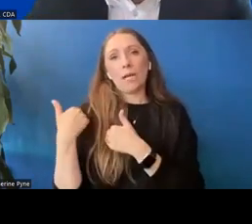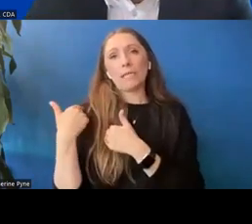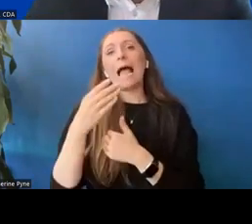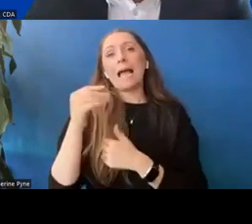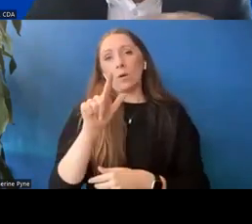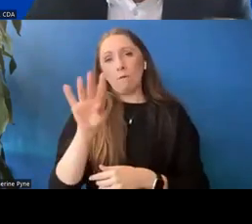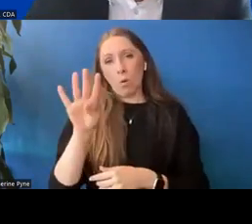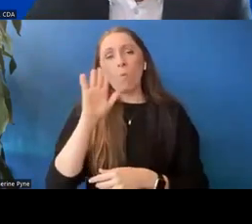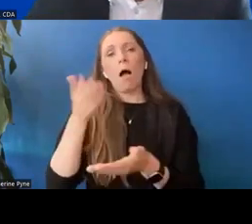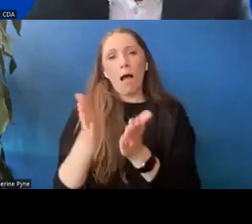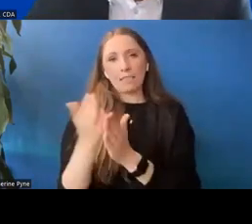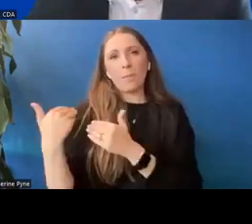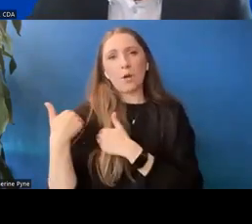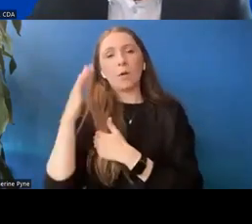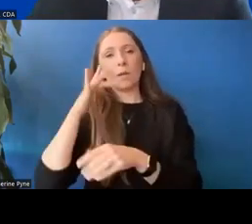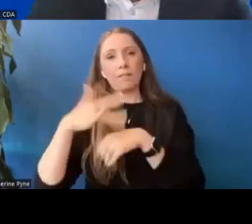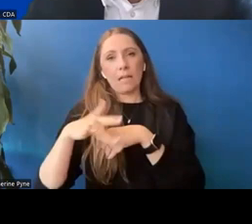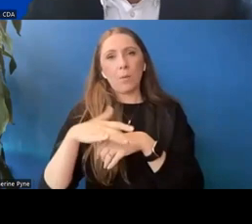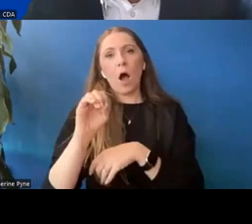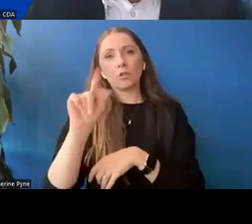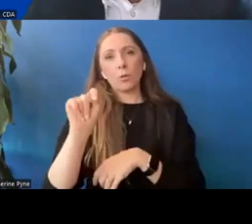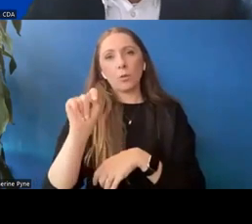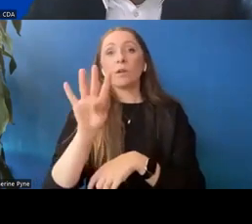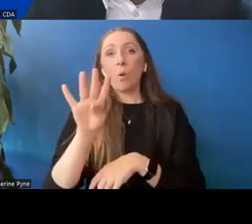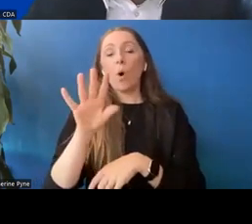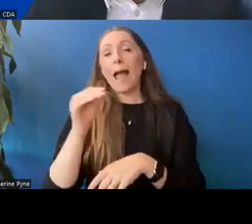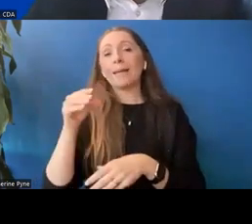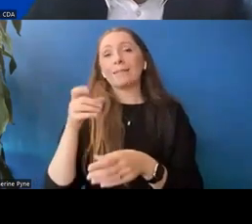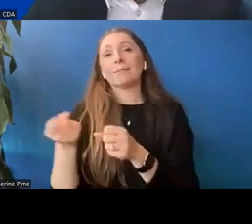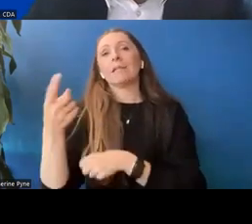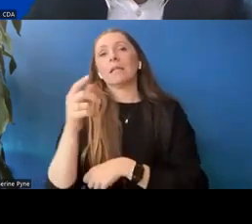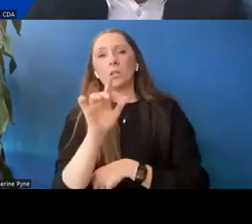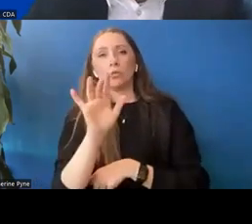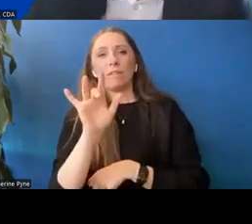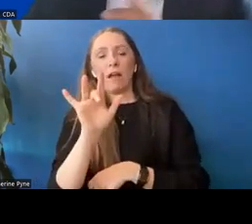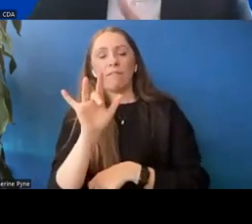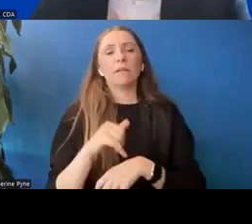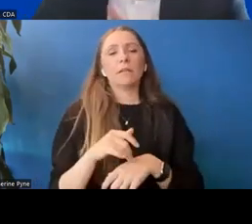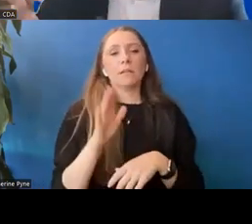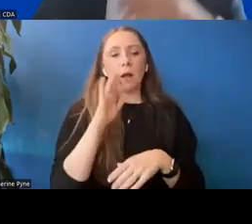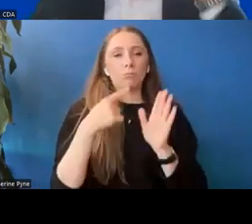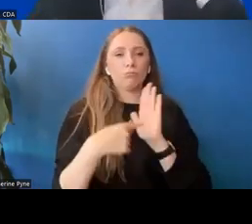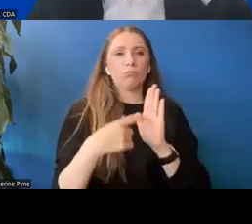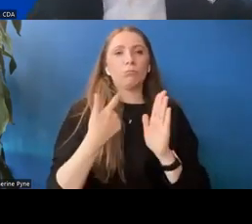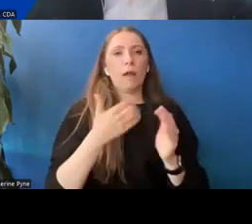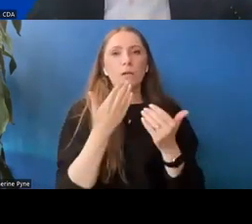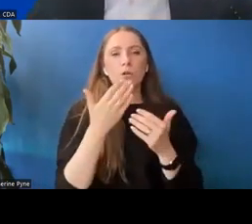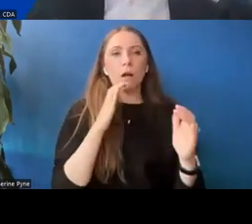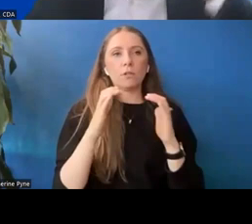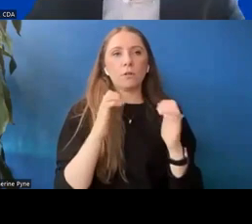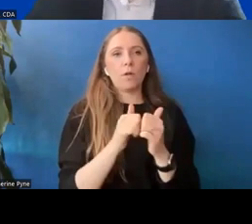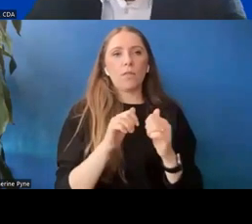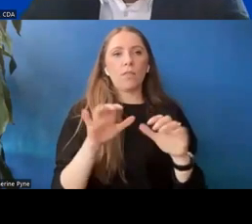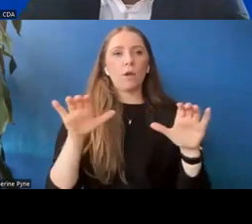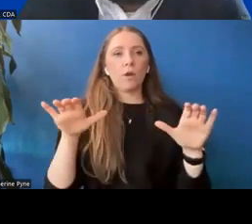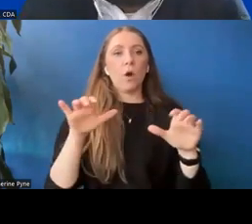data will be available in October 2024 and 2025 respectively. And something also I want to point out is we had a really good conversation with the workforce work group a couple